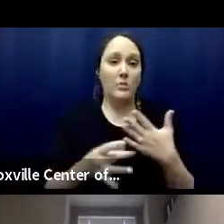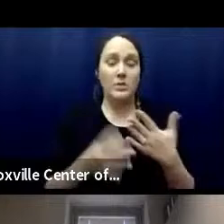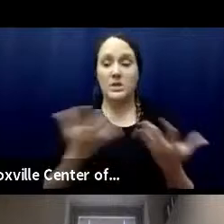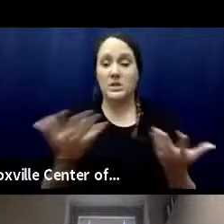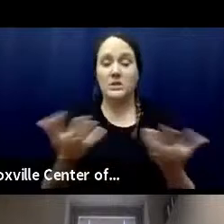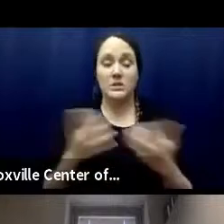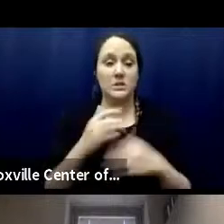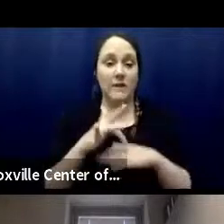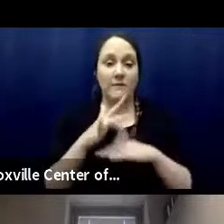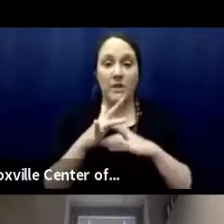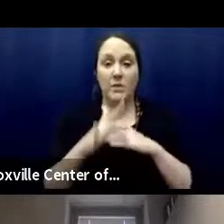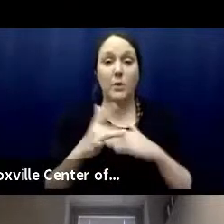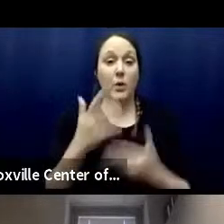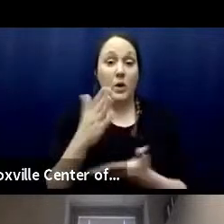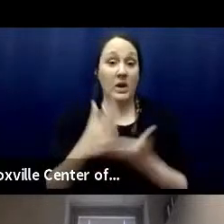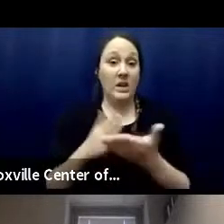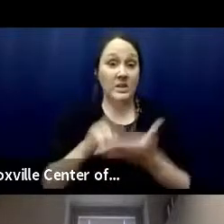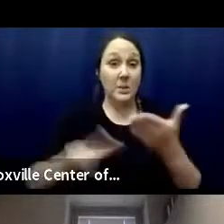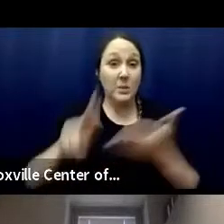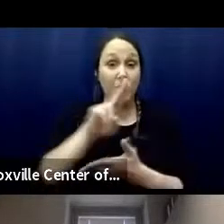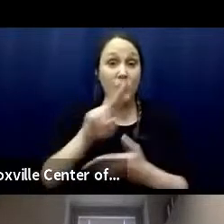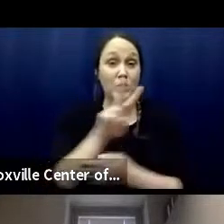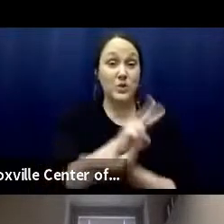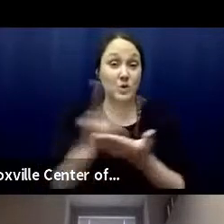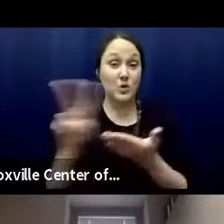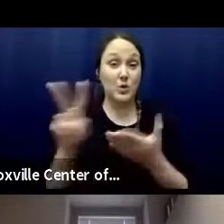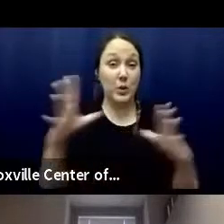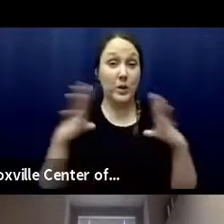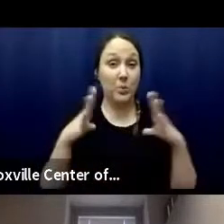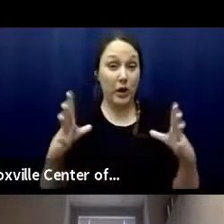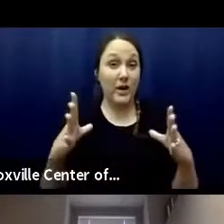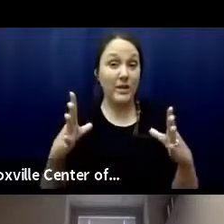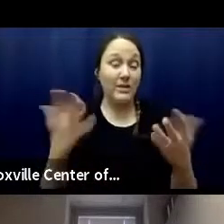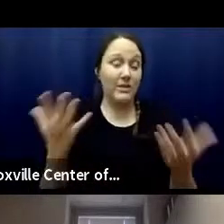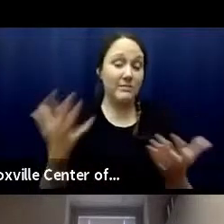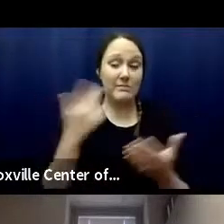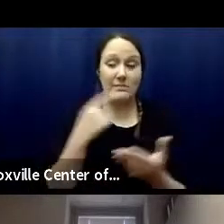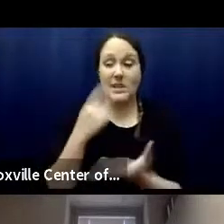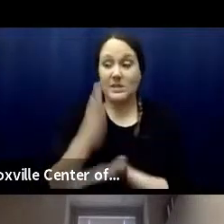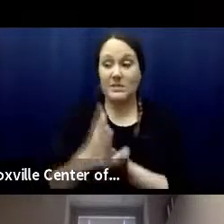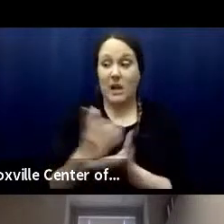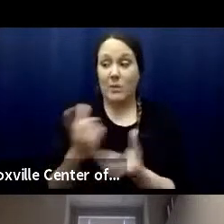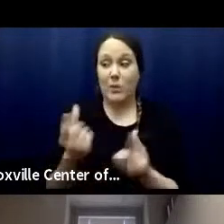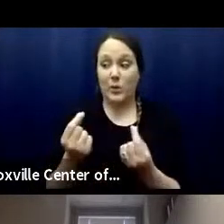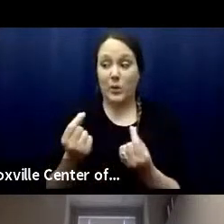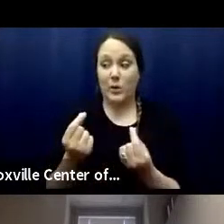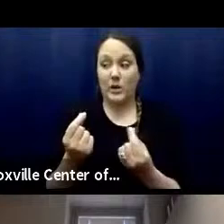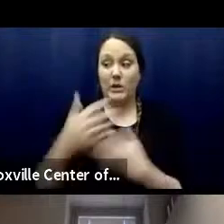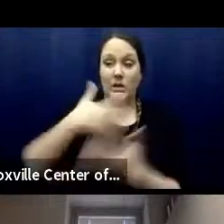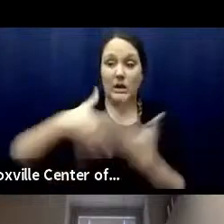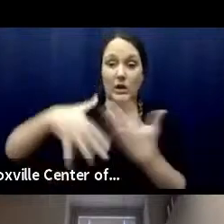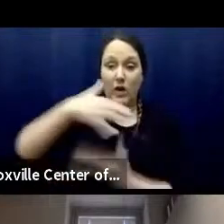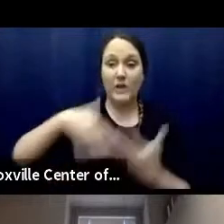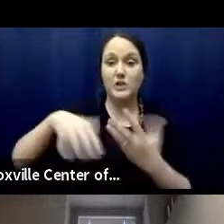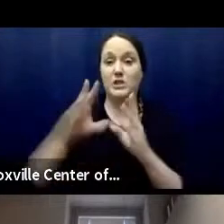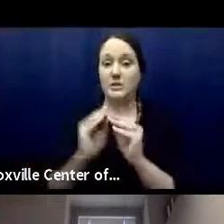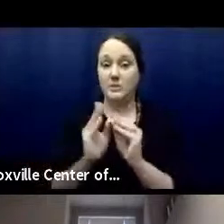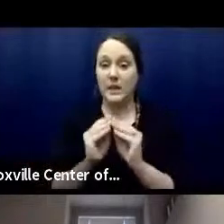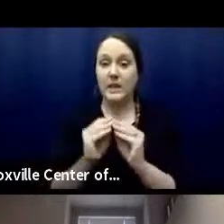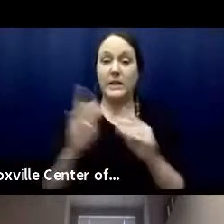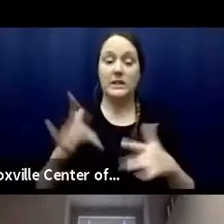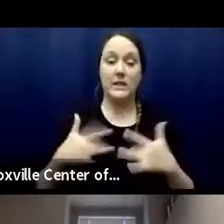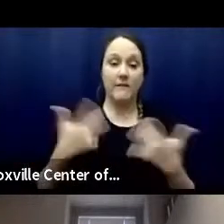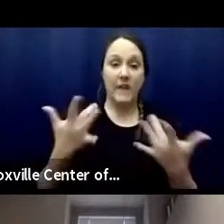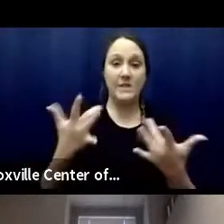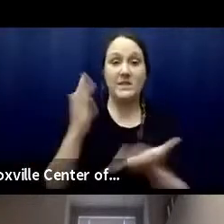have taken sort of a 2-week break and said, let's just kind of stop what we're doing here a little bit in terms of interactions and meetings and events